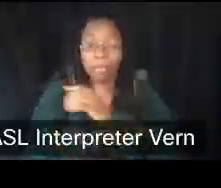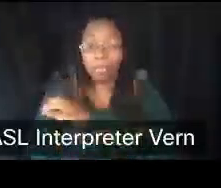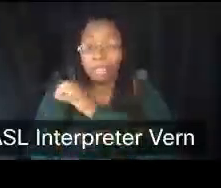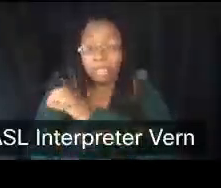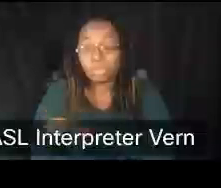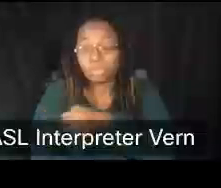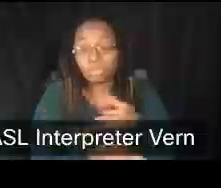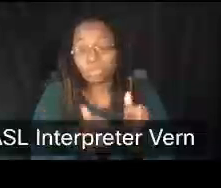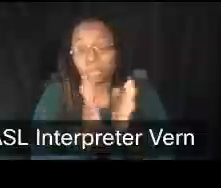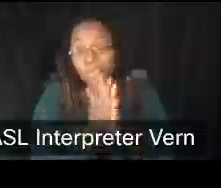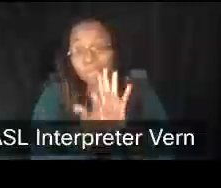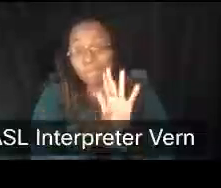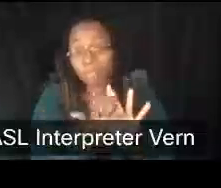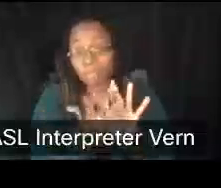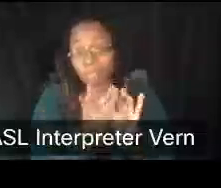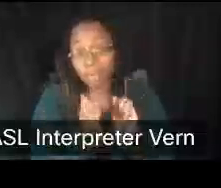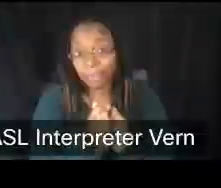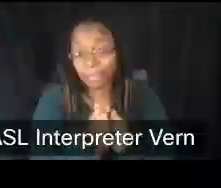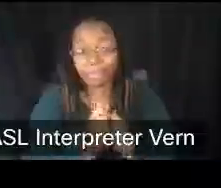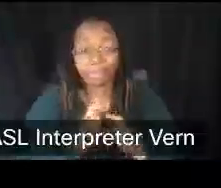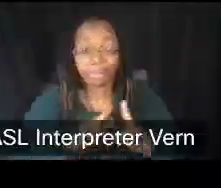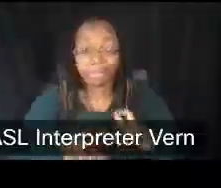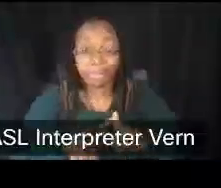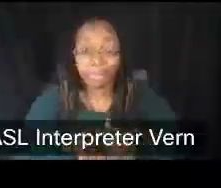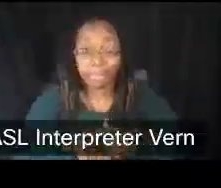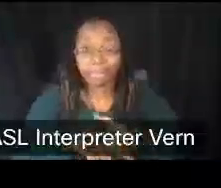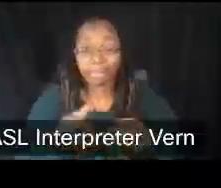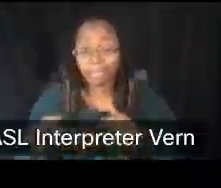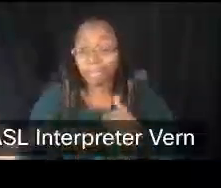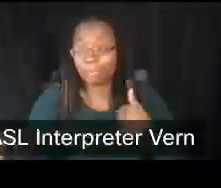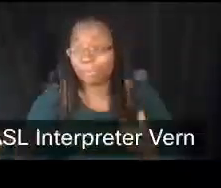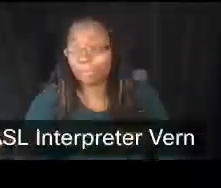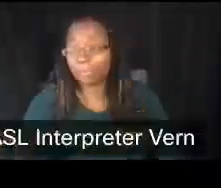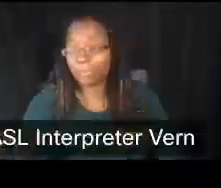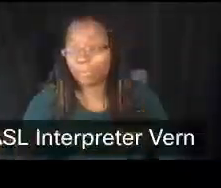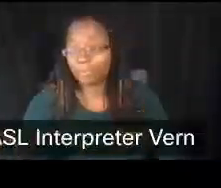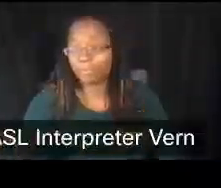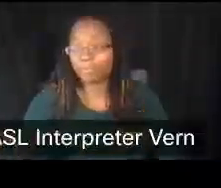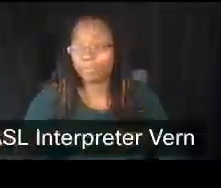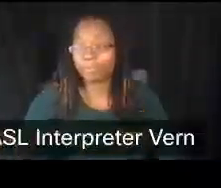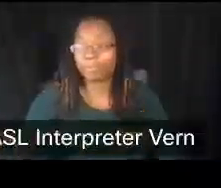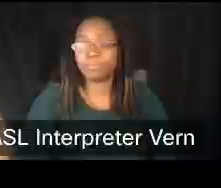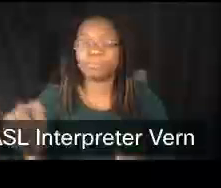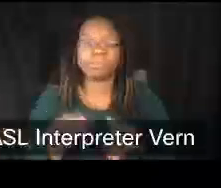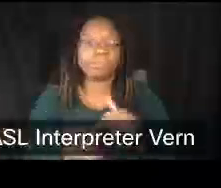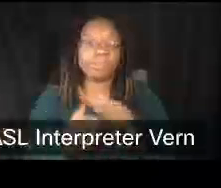requested contact with at different times, different members. There's advocates that different times, different group members